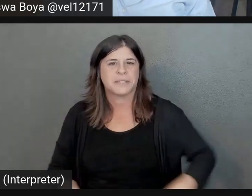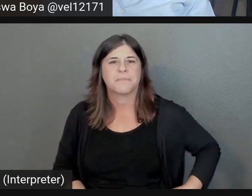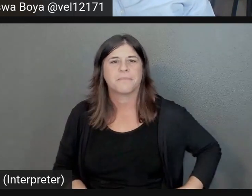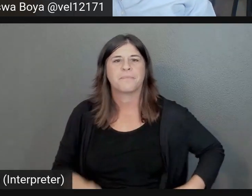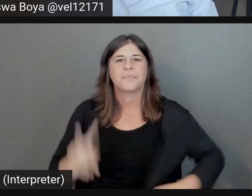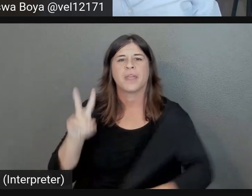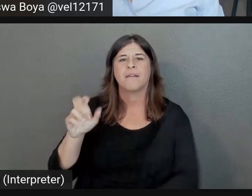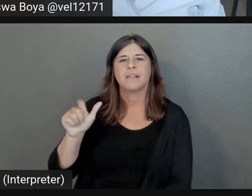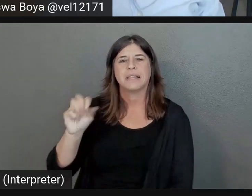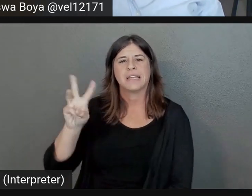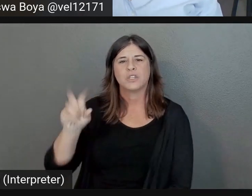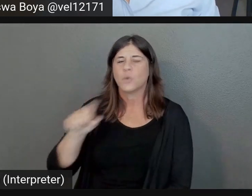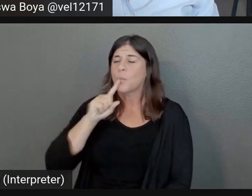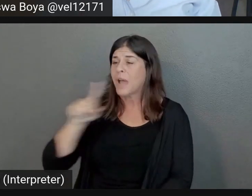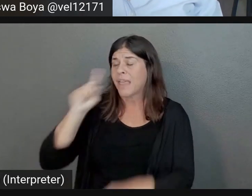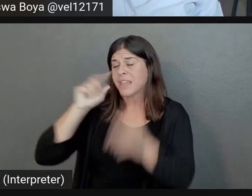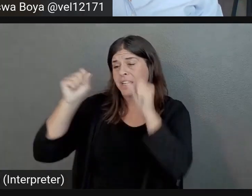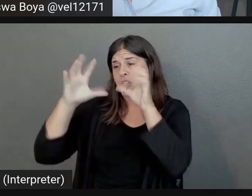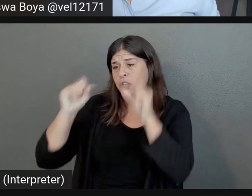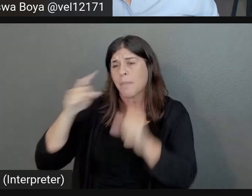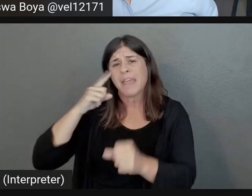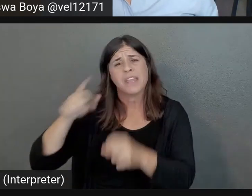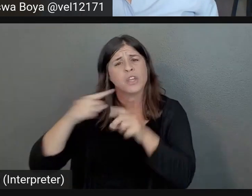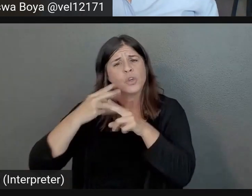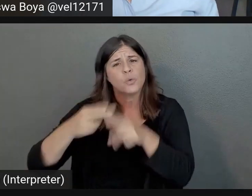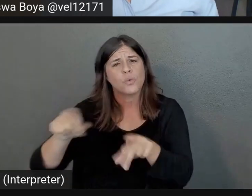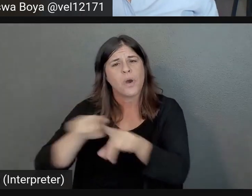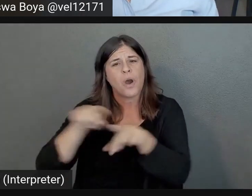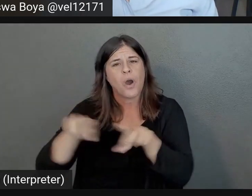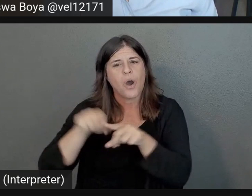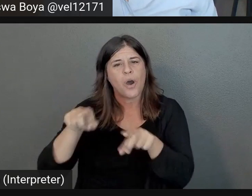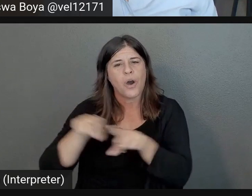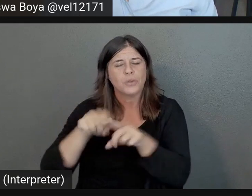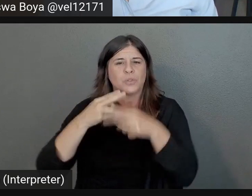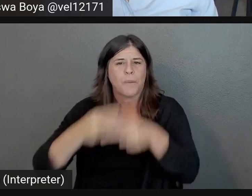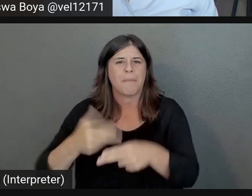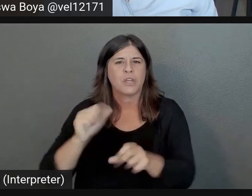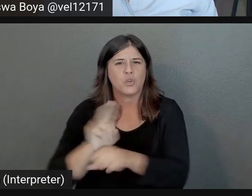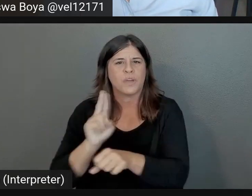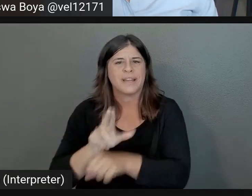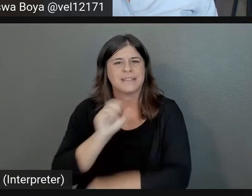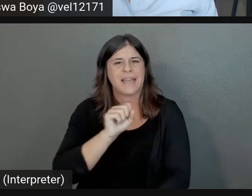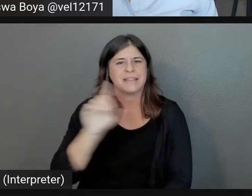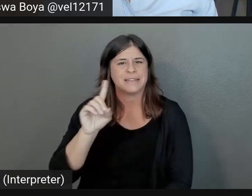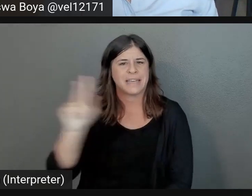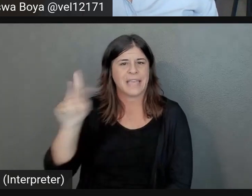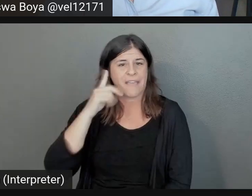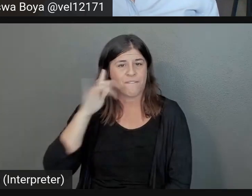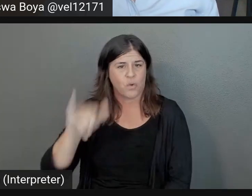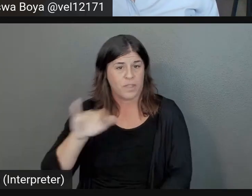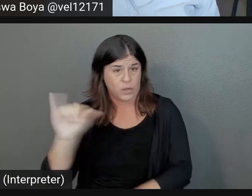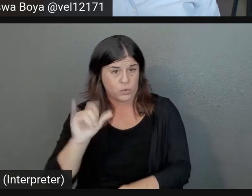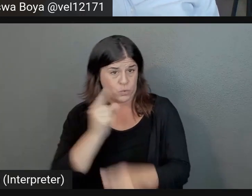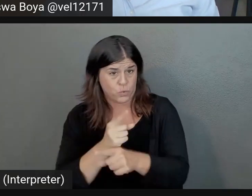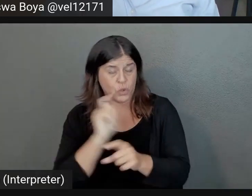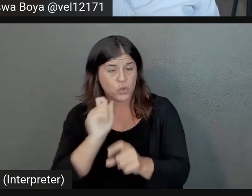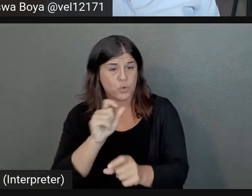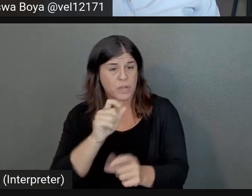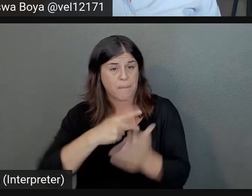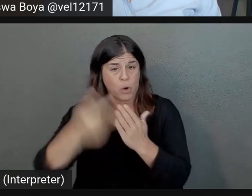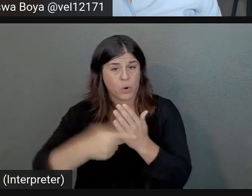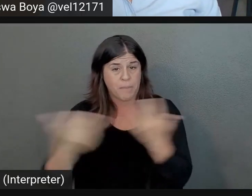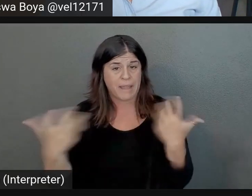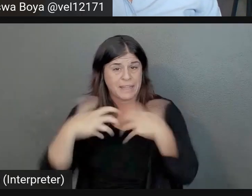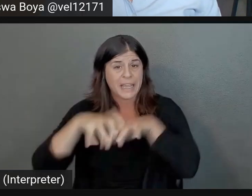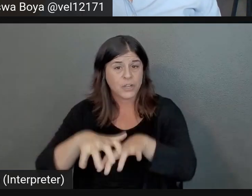I think it's so awesome. I think you also mentioned, Rahul, at the beginning that you can actually use an SDK for this, so you can programmatically integrate and off you